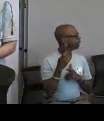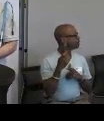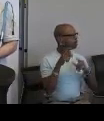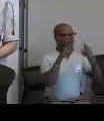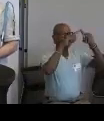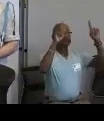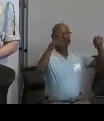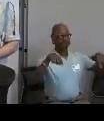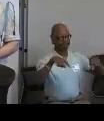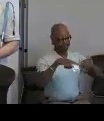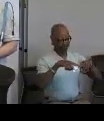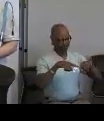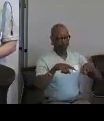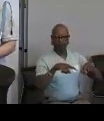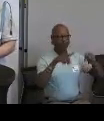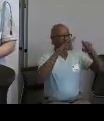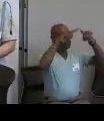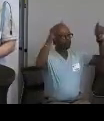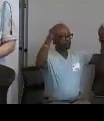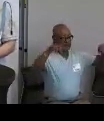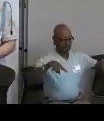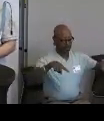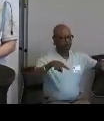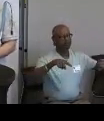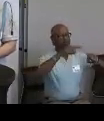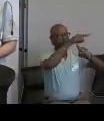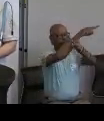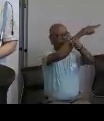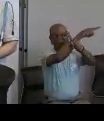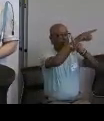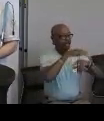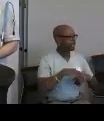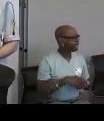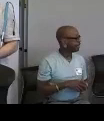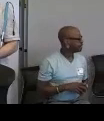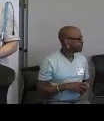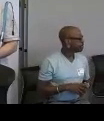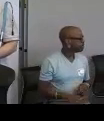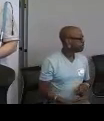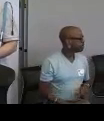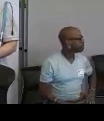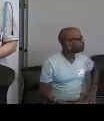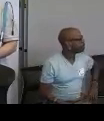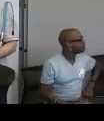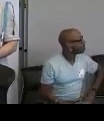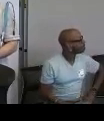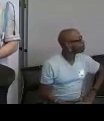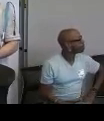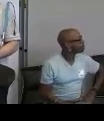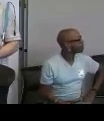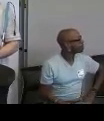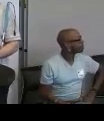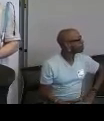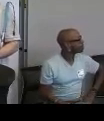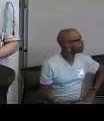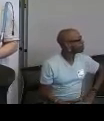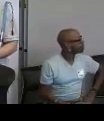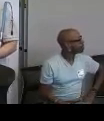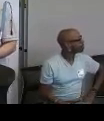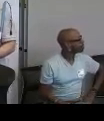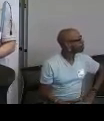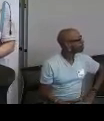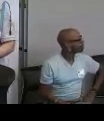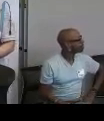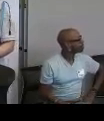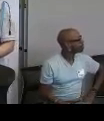box. Then I'm moving the pen to the bottom left corner and drawing up to the top right corner. And then I'm moving the pen to the top left corner, drawing down to